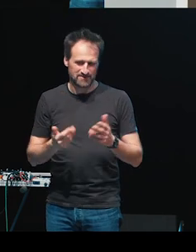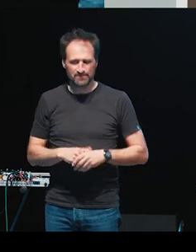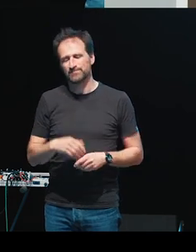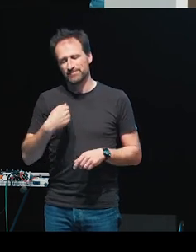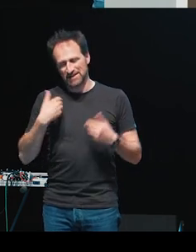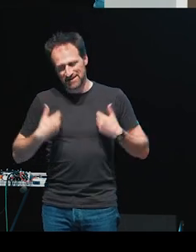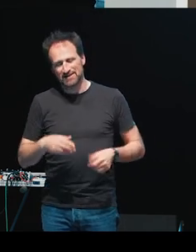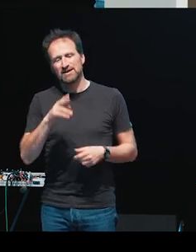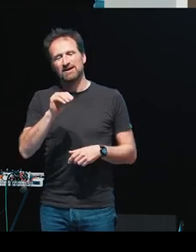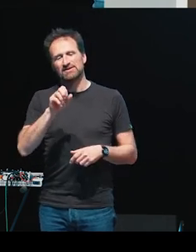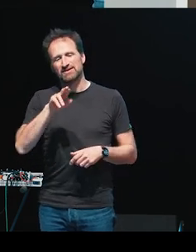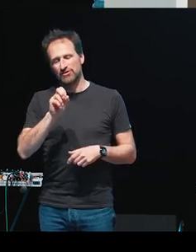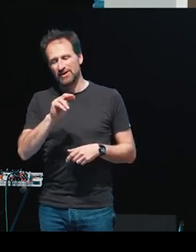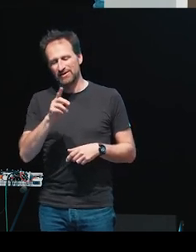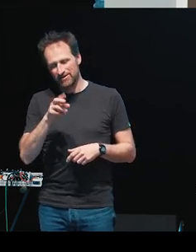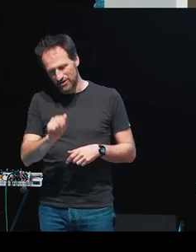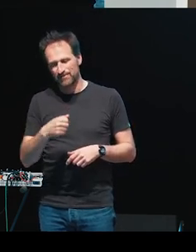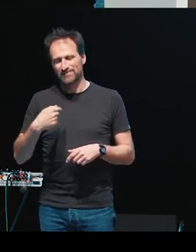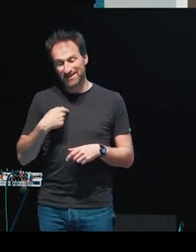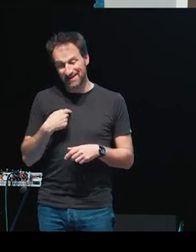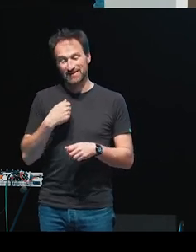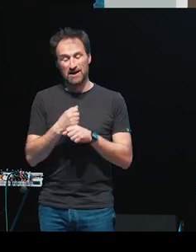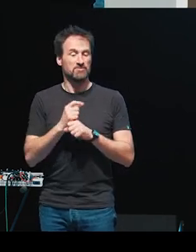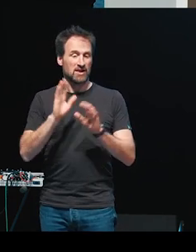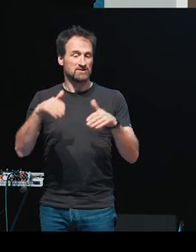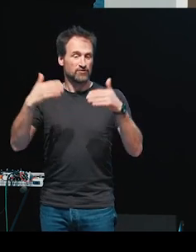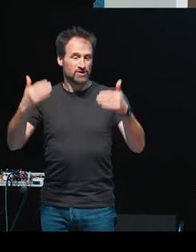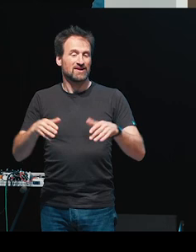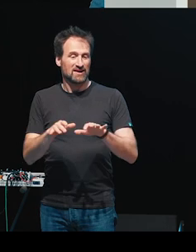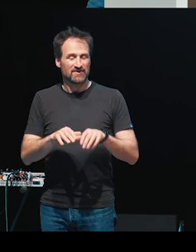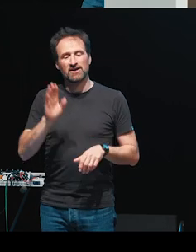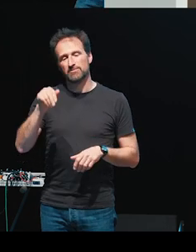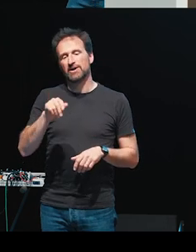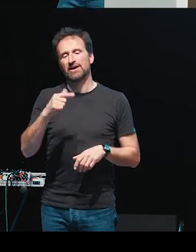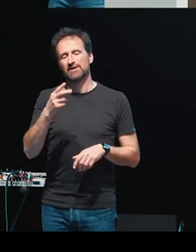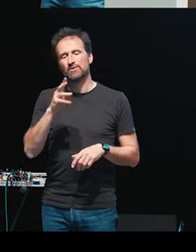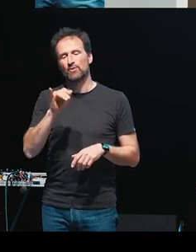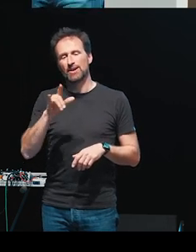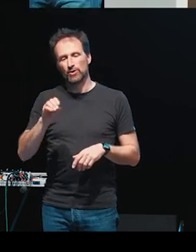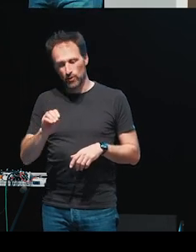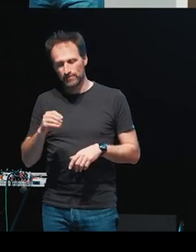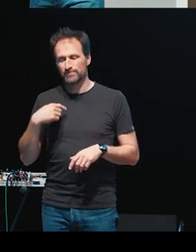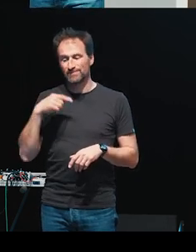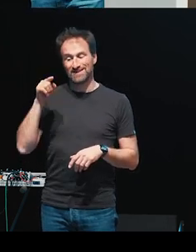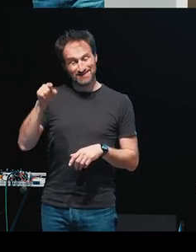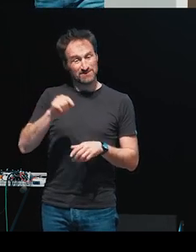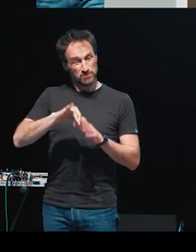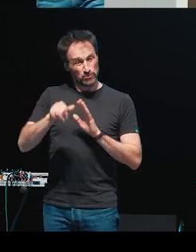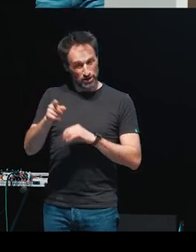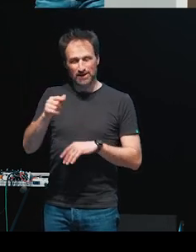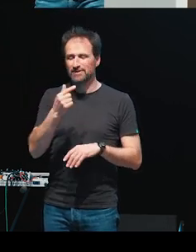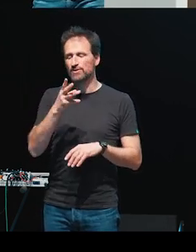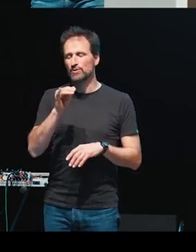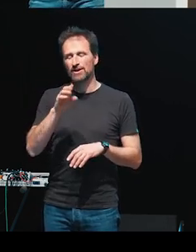Narendra. I work as the front-end developer at Twilio in London. I work on this product called Twilio Flex, which is